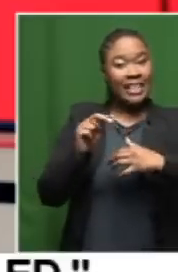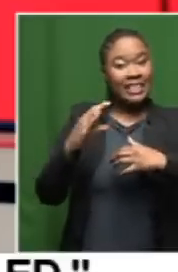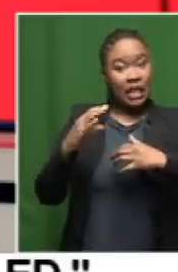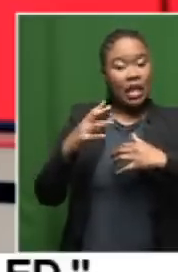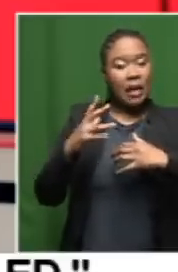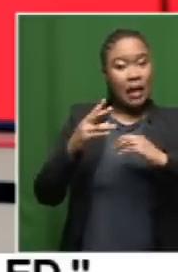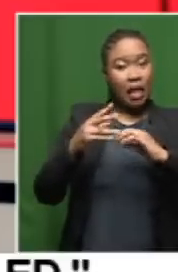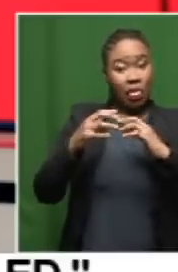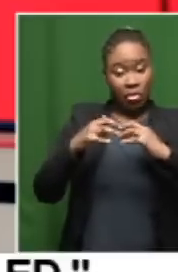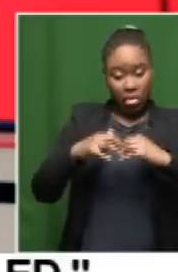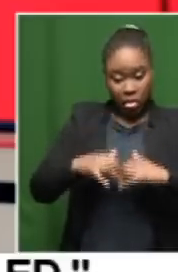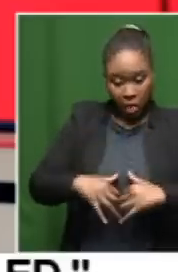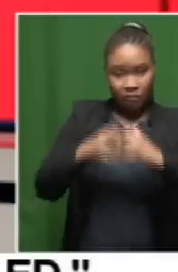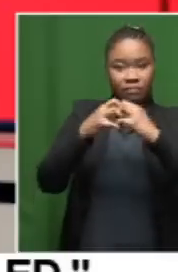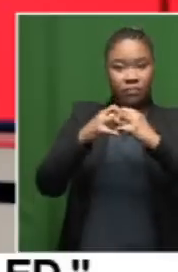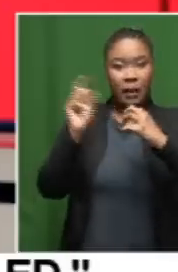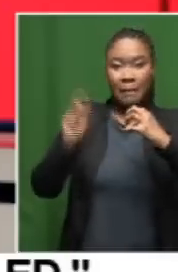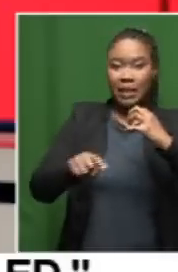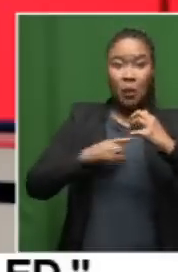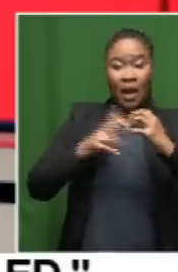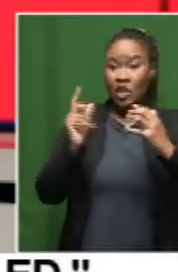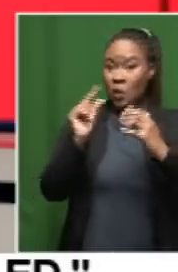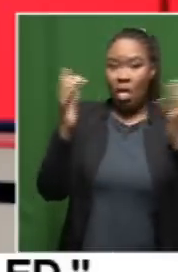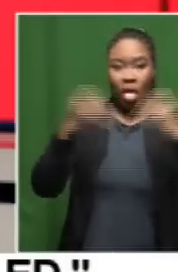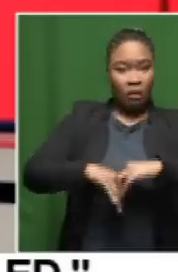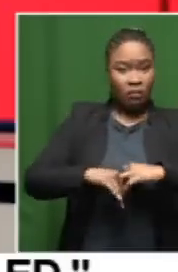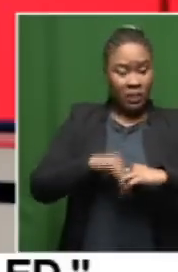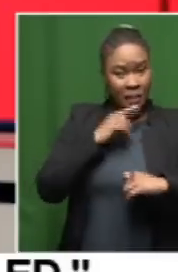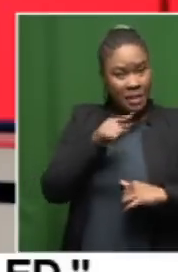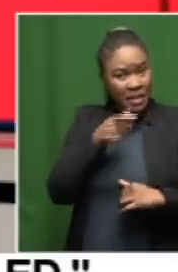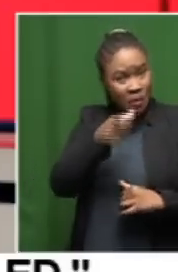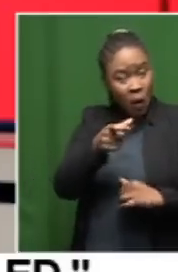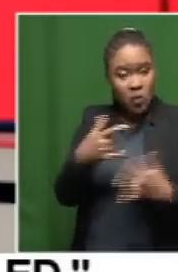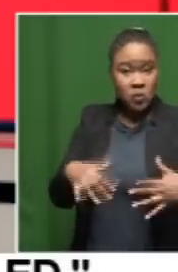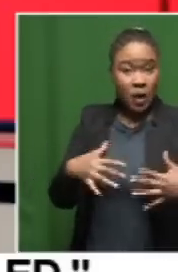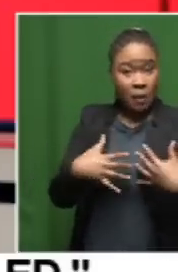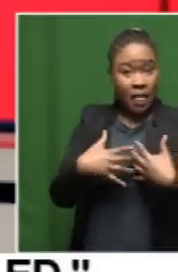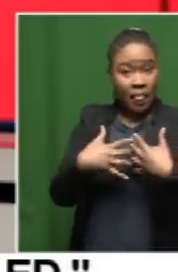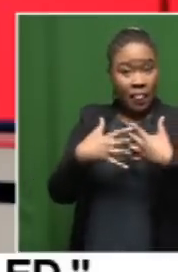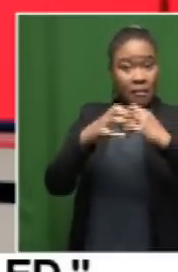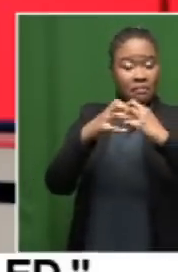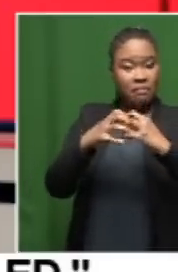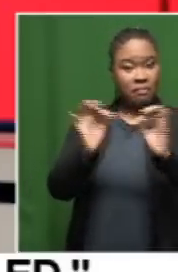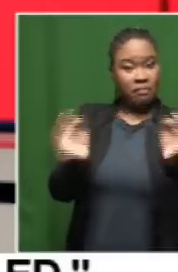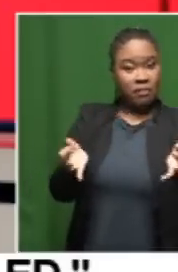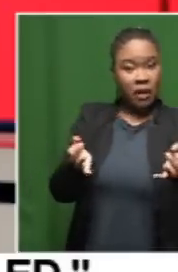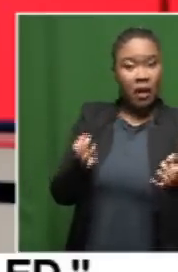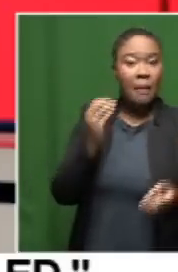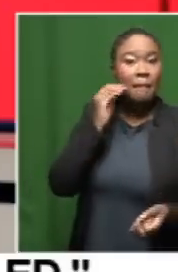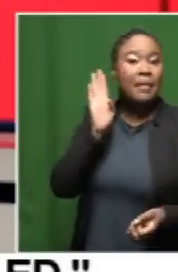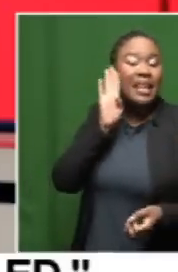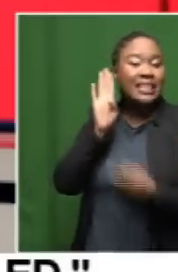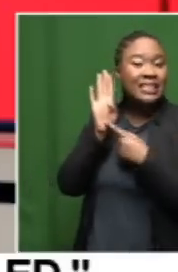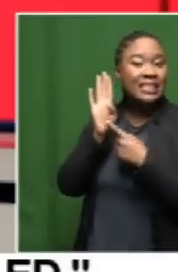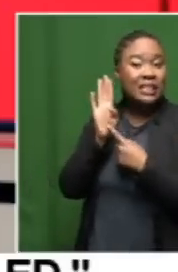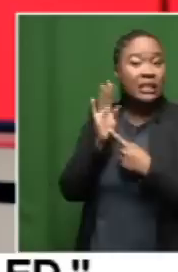it collapses. And that those are strong words. Those are very, very strong words to use. Blade Ndzimande, who came about the chairperson